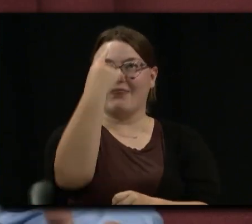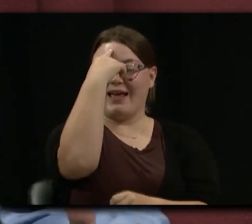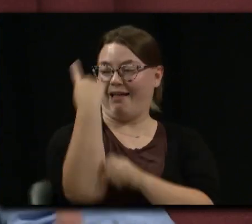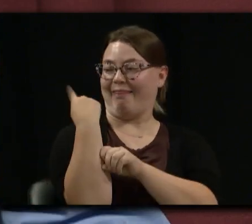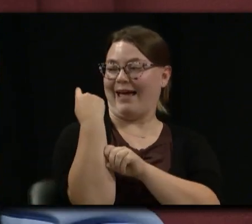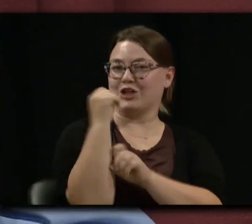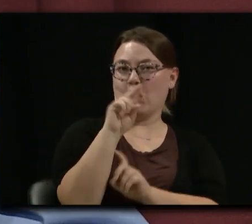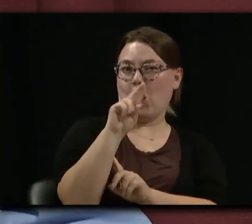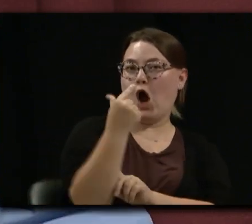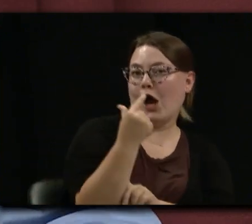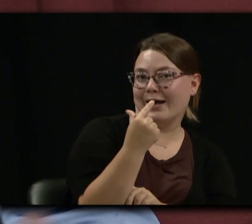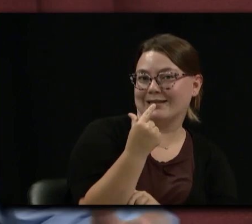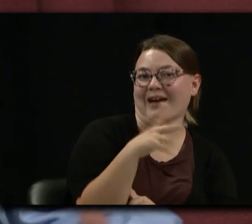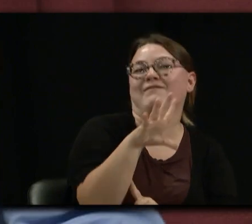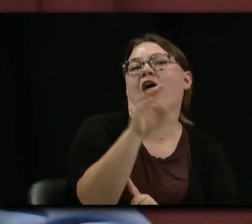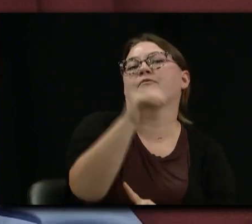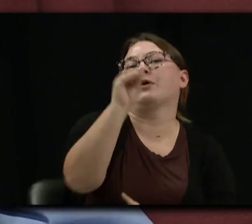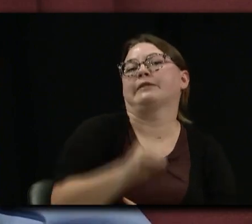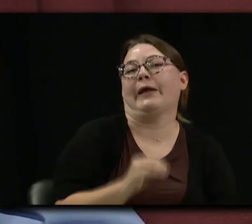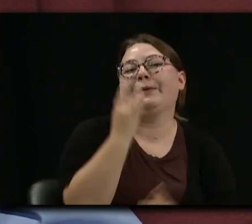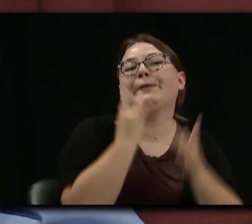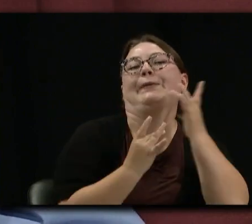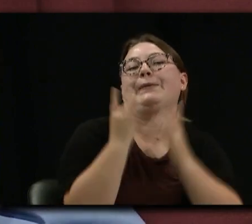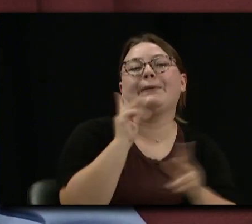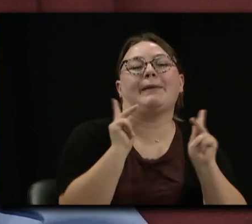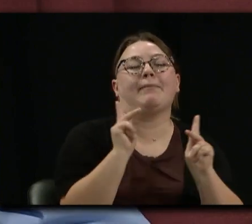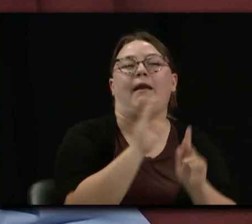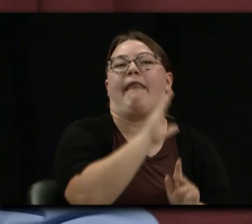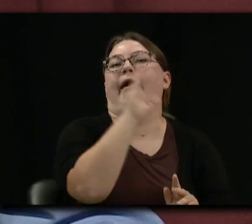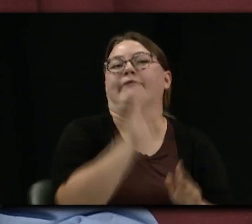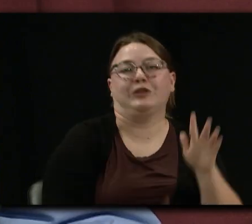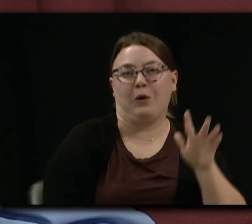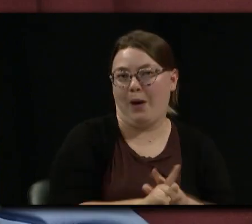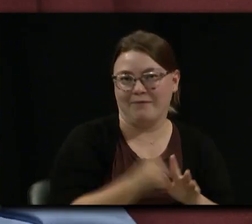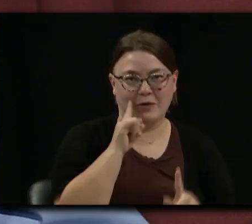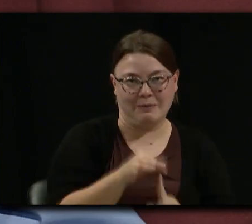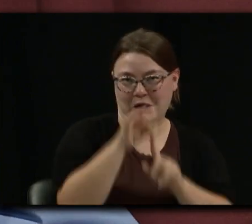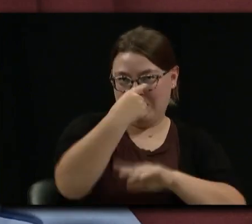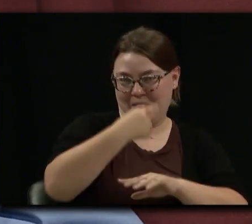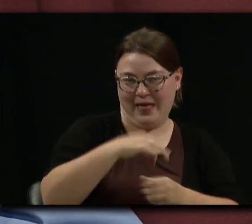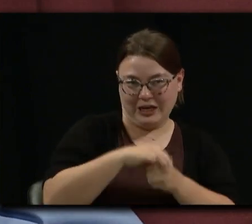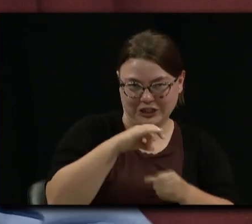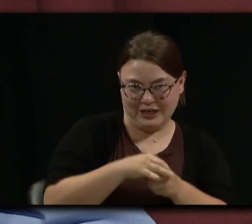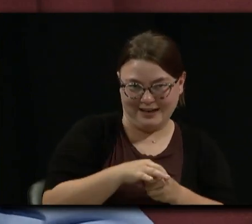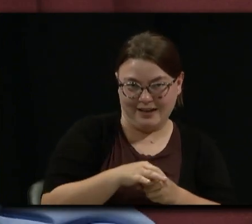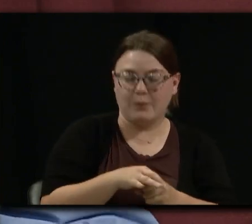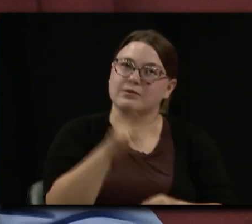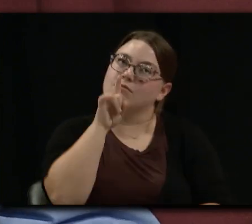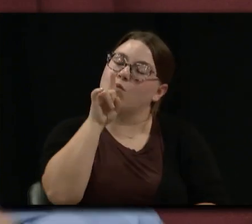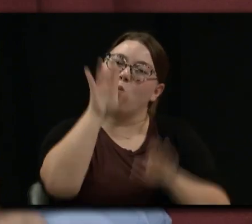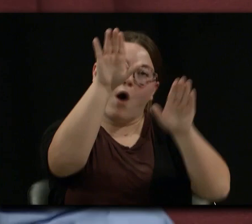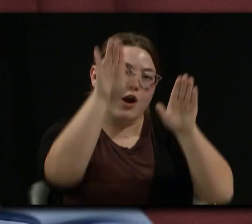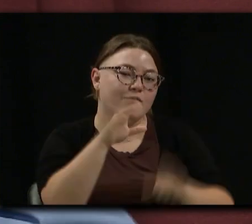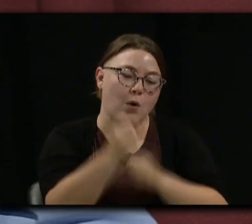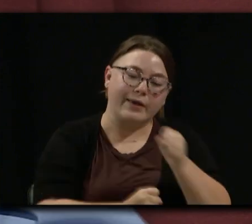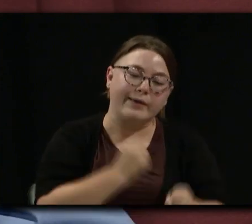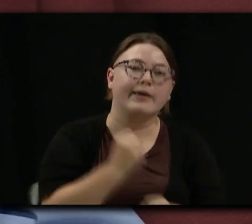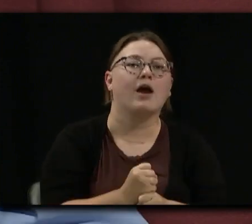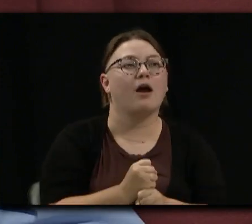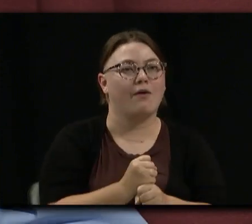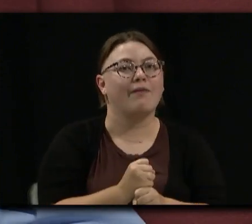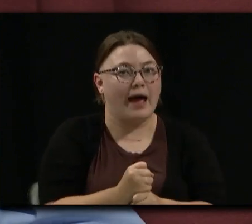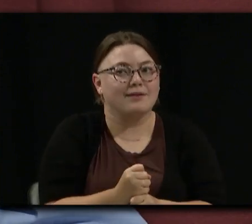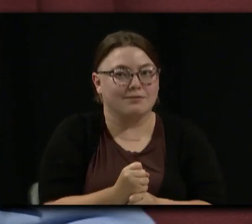when we barely made 5%, it's an extremely great year, and that's all credit to the voters who saw an issue and came out and